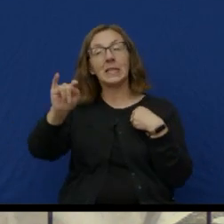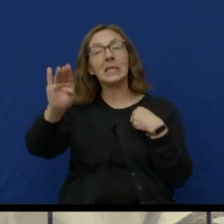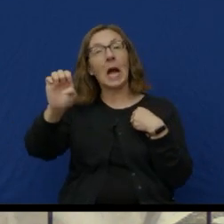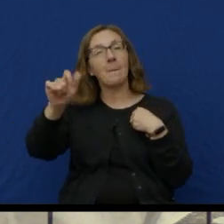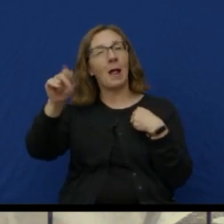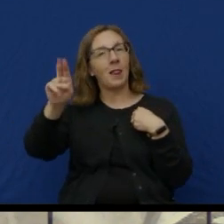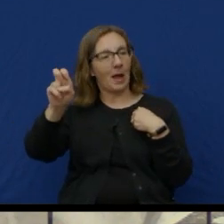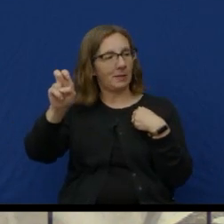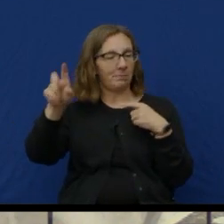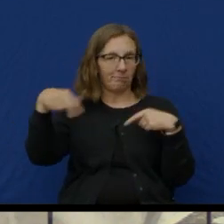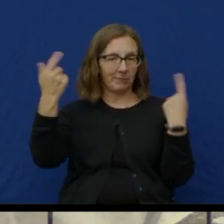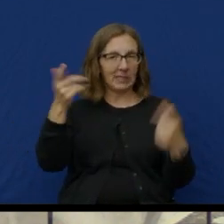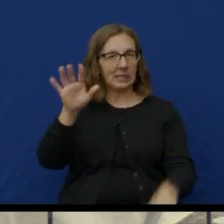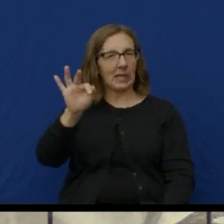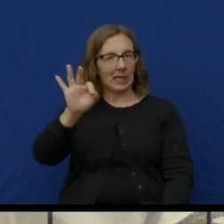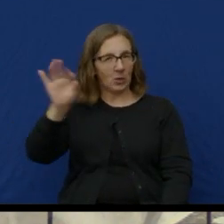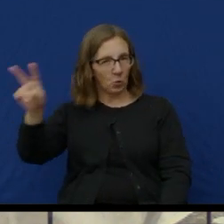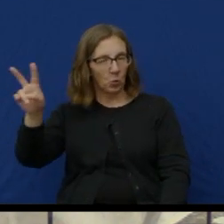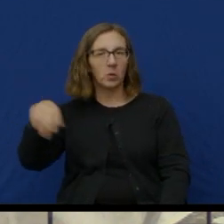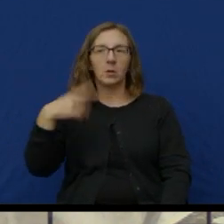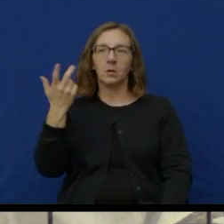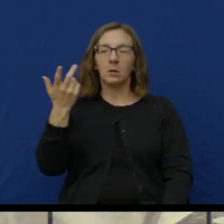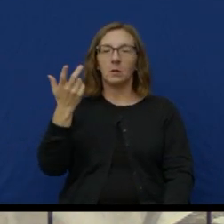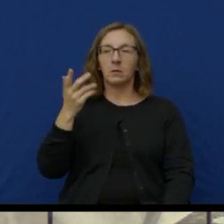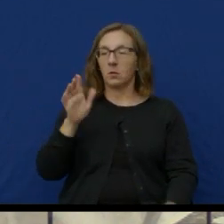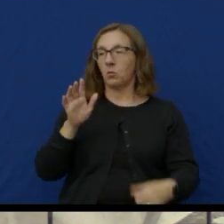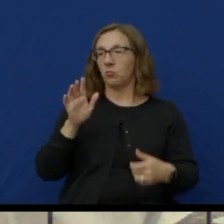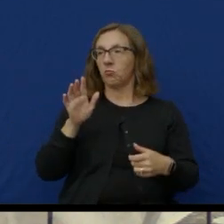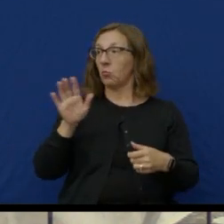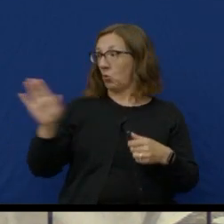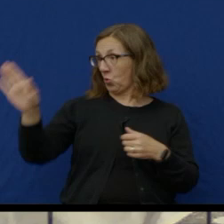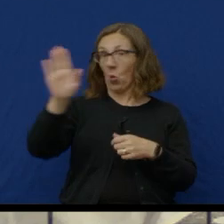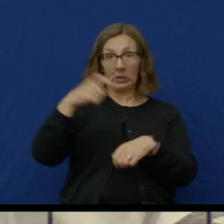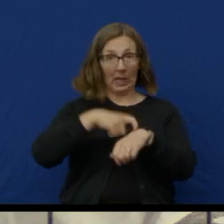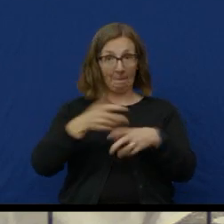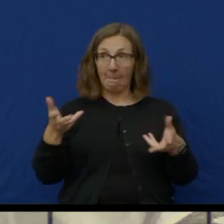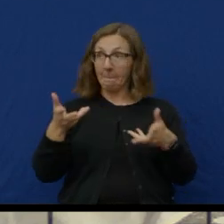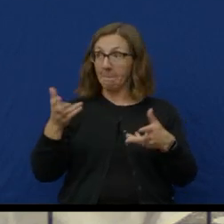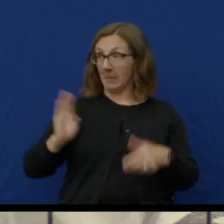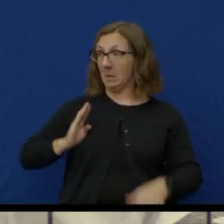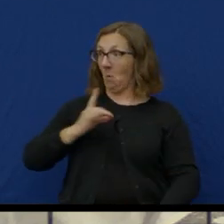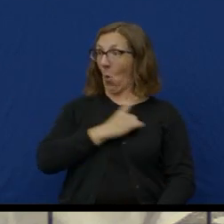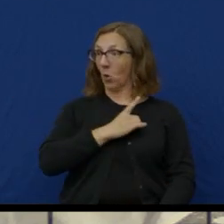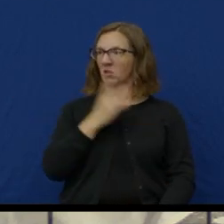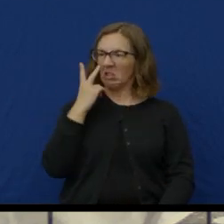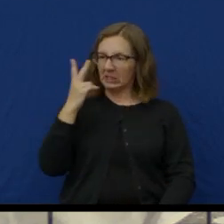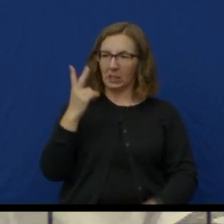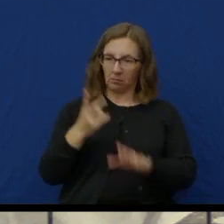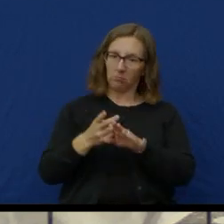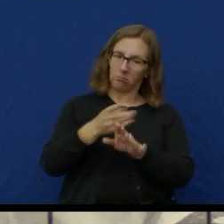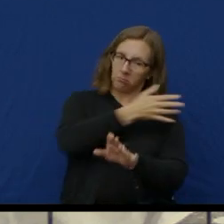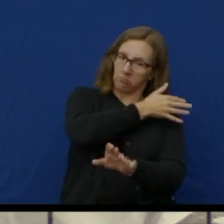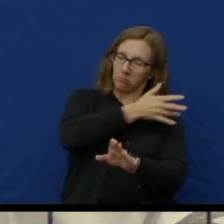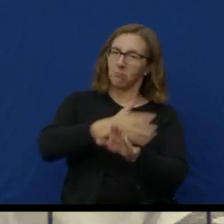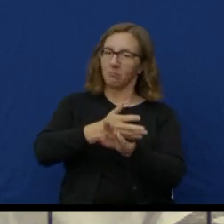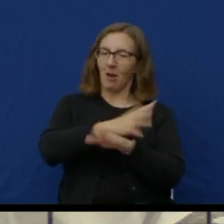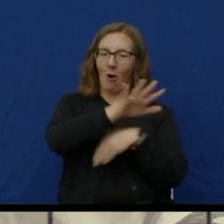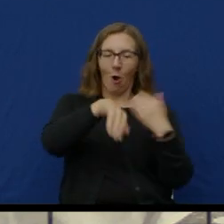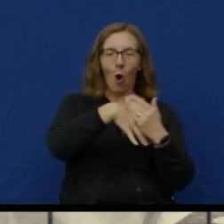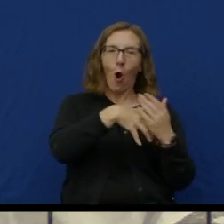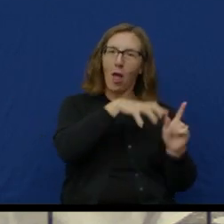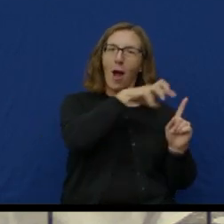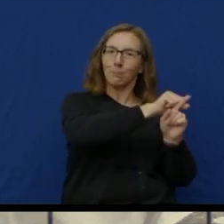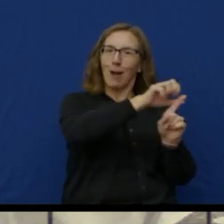1992. And during your time as board members, you can see the things that we have accomplished during that time, along